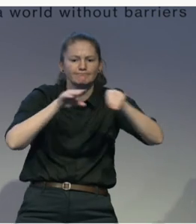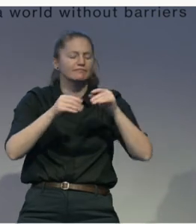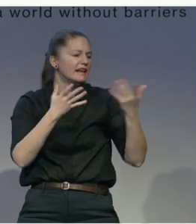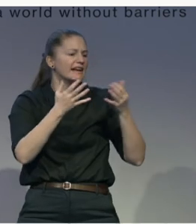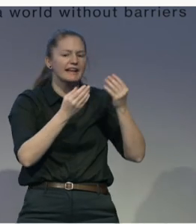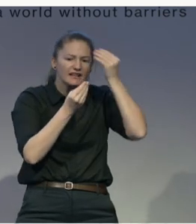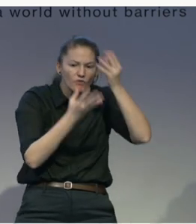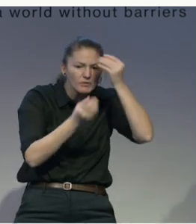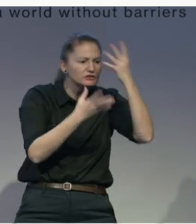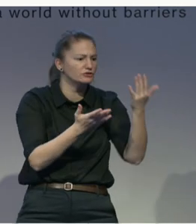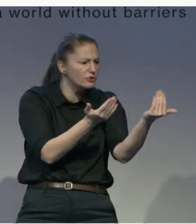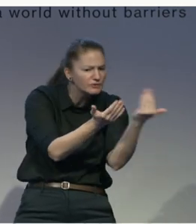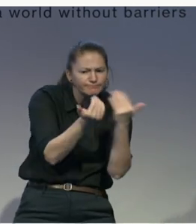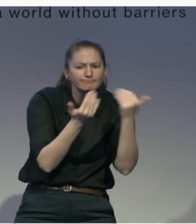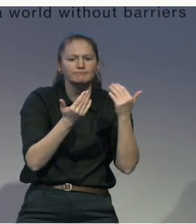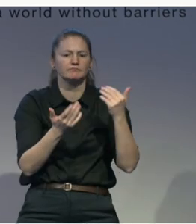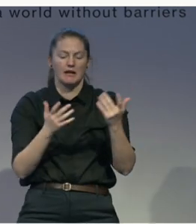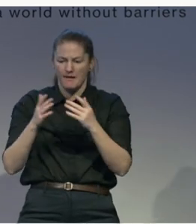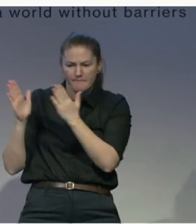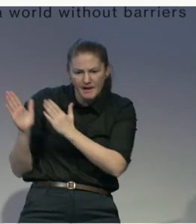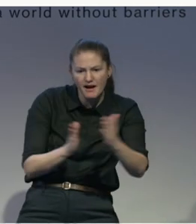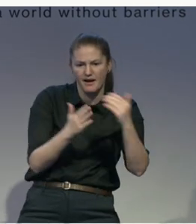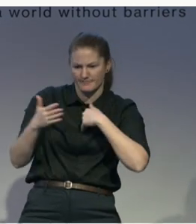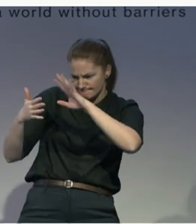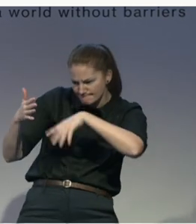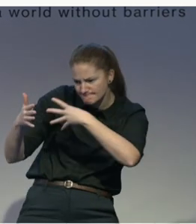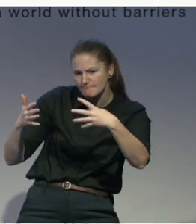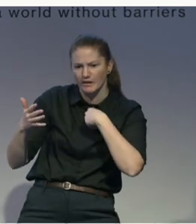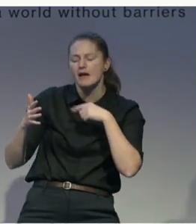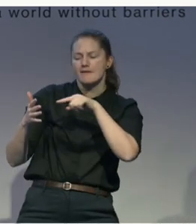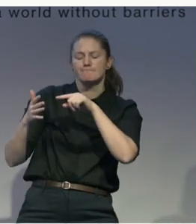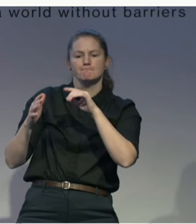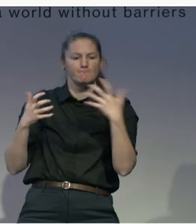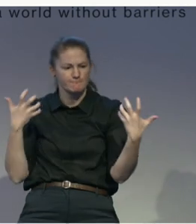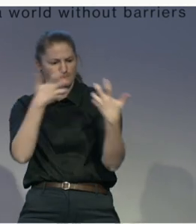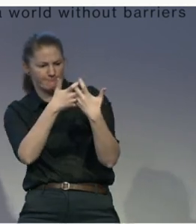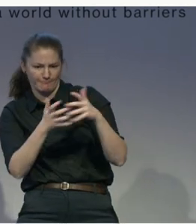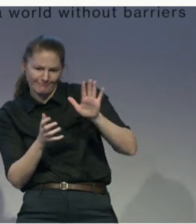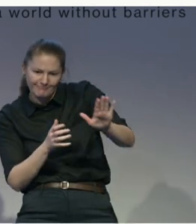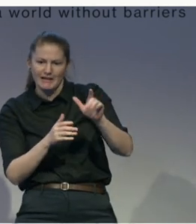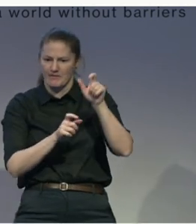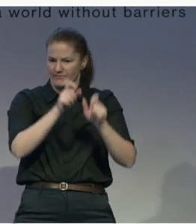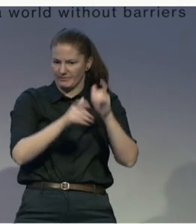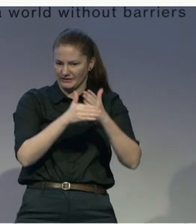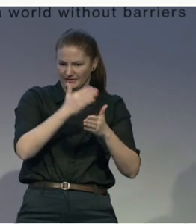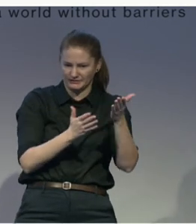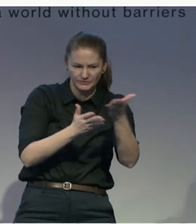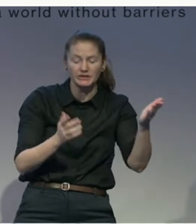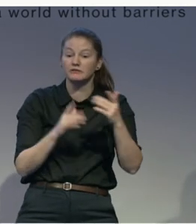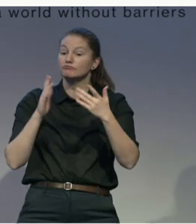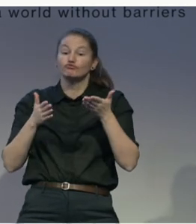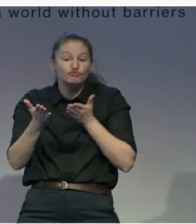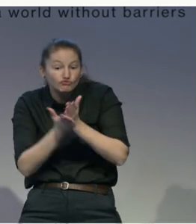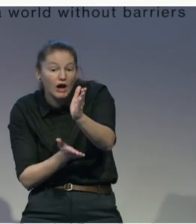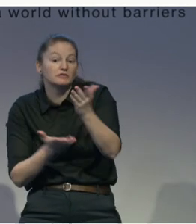and capacity building when it comes to legal issues for people with disabilities. So what we can say is we